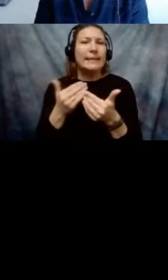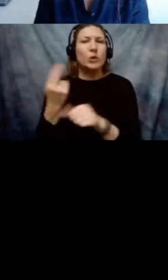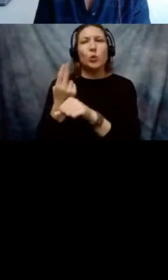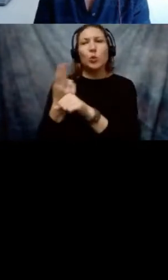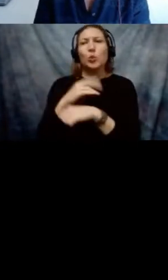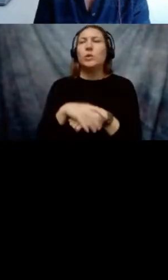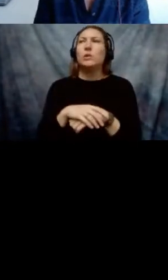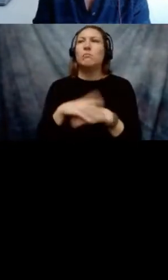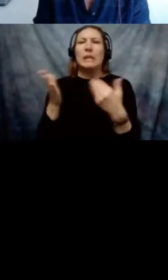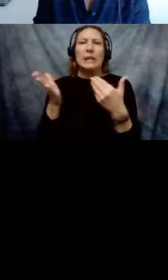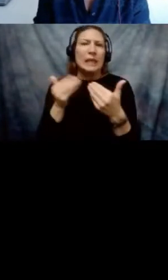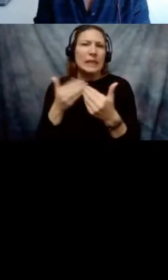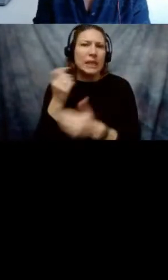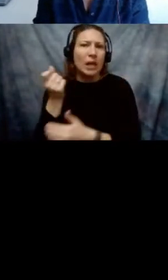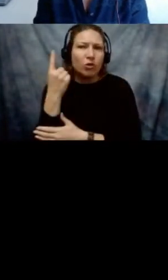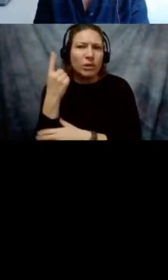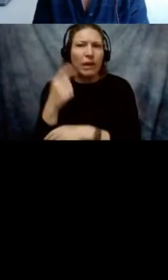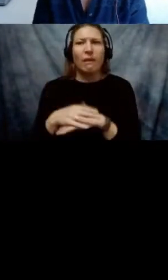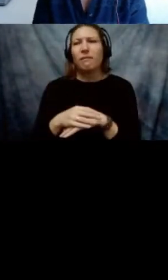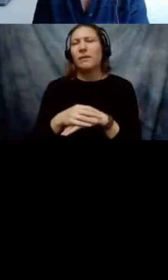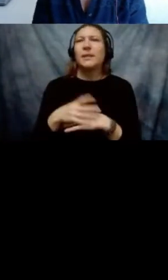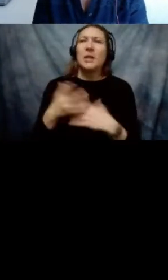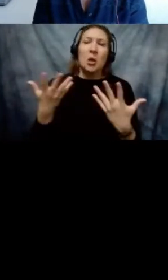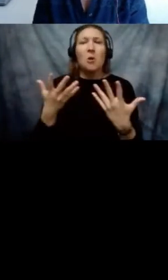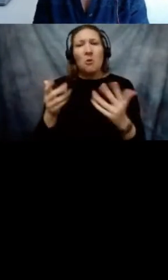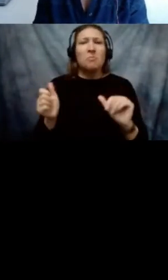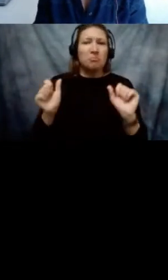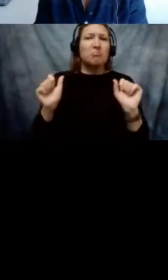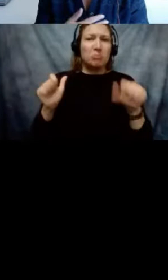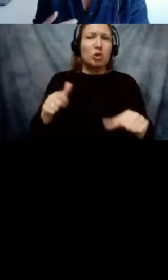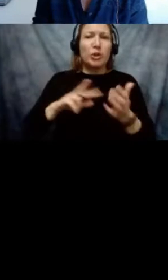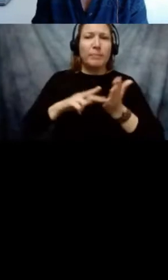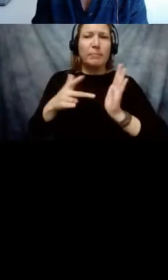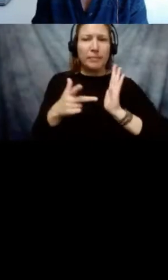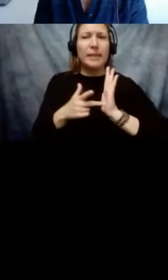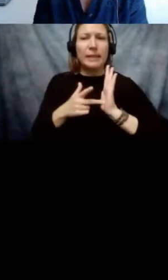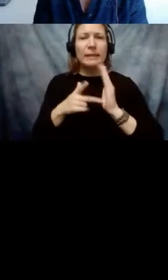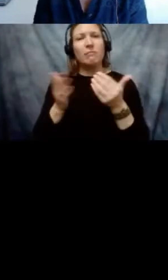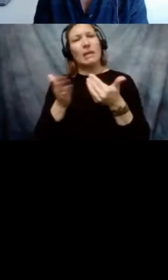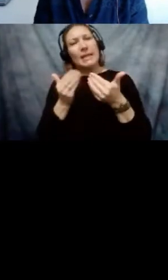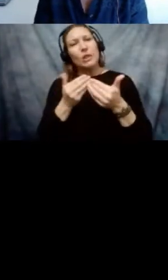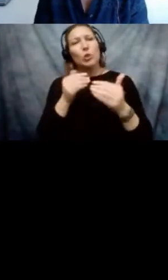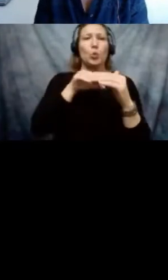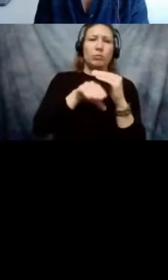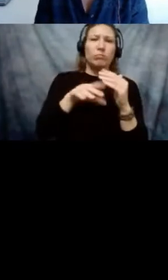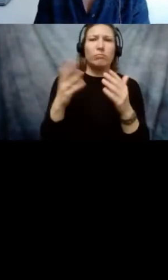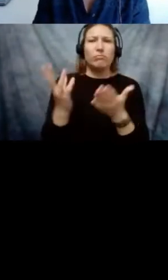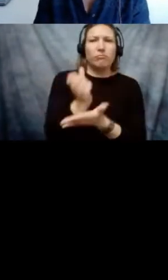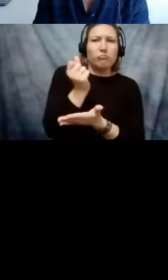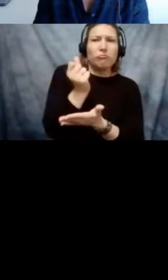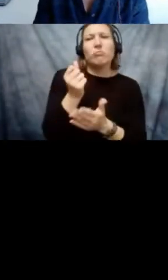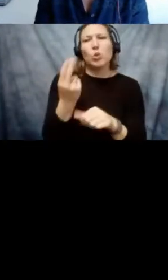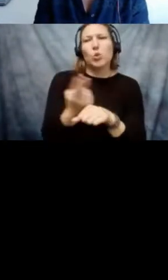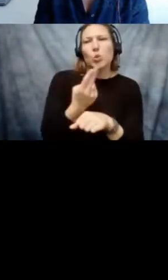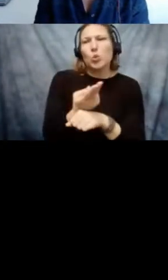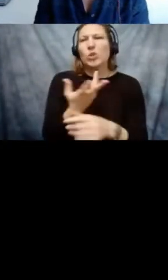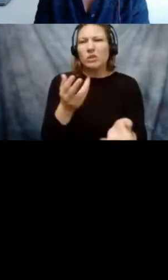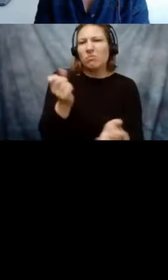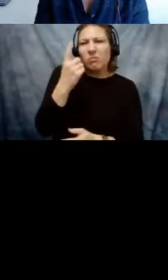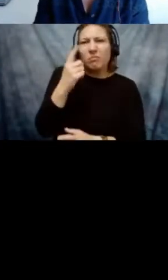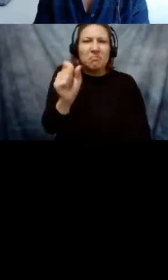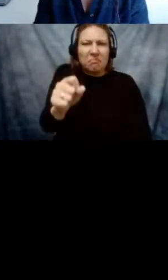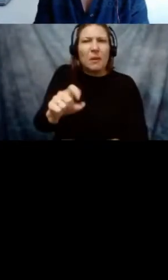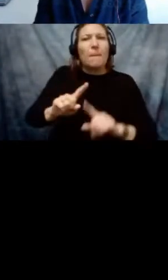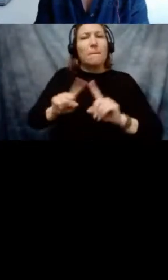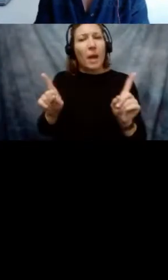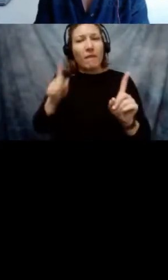understood. So although it can have those meanings, for the purpose of what we're discussing today and for this presentation, what we mean by